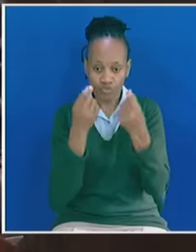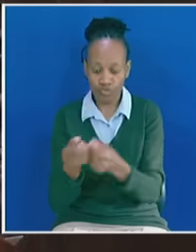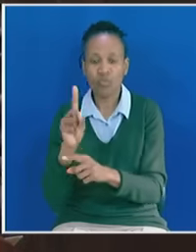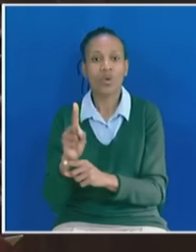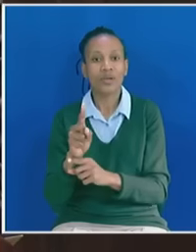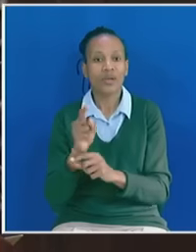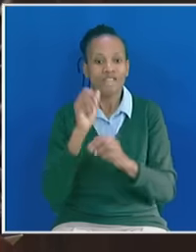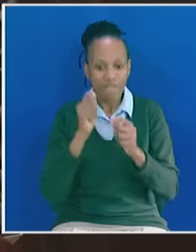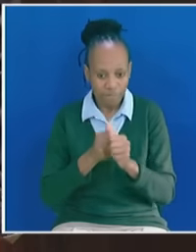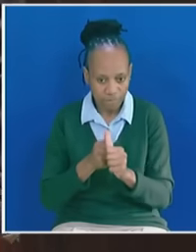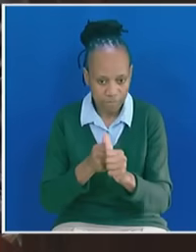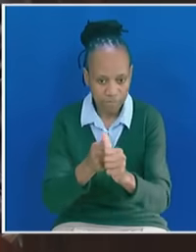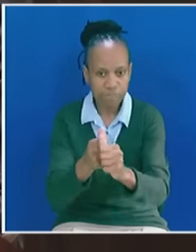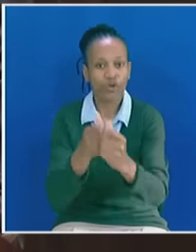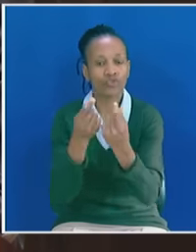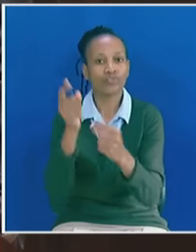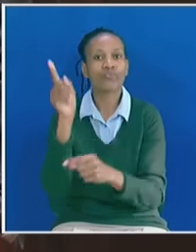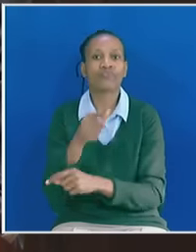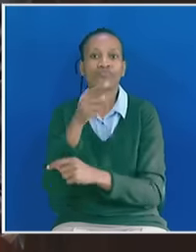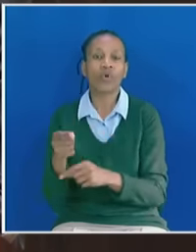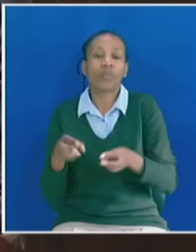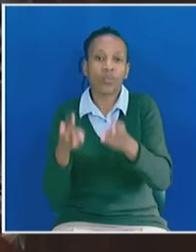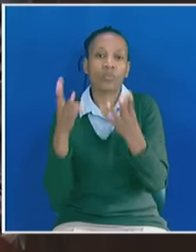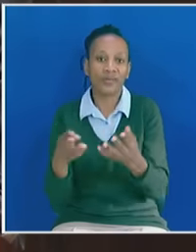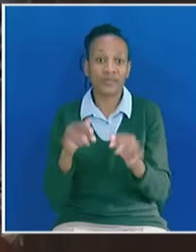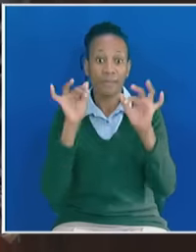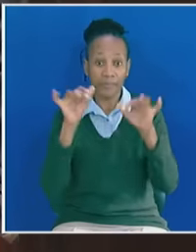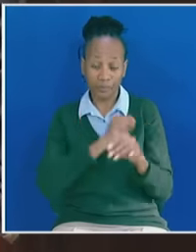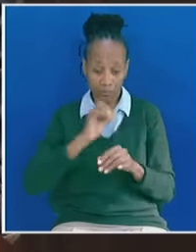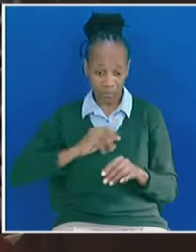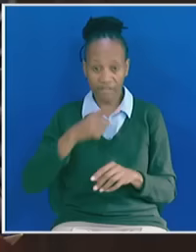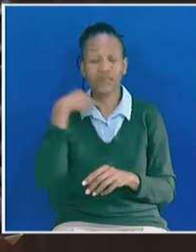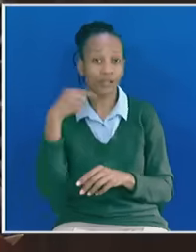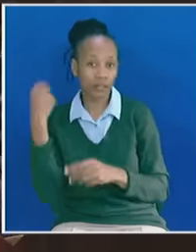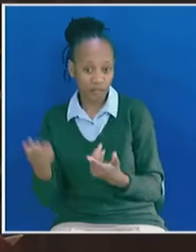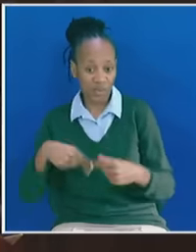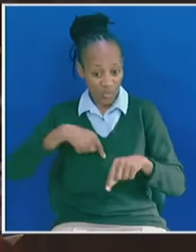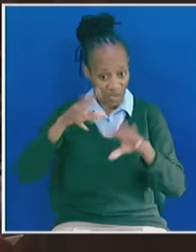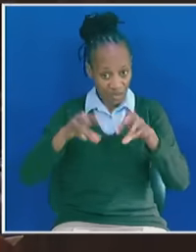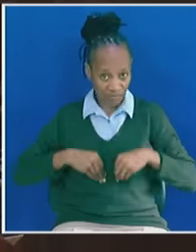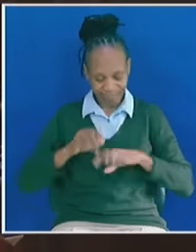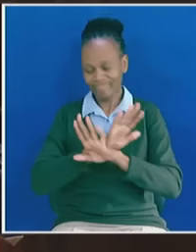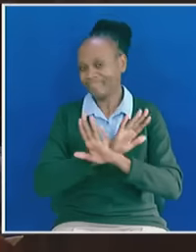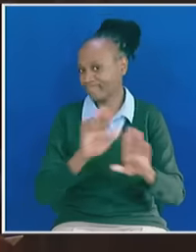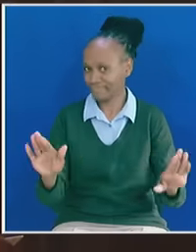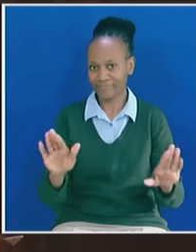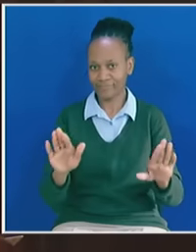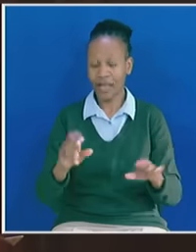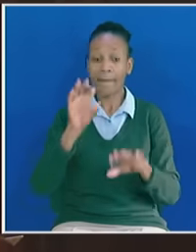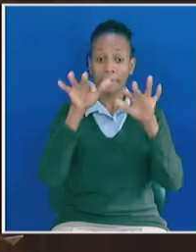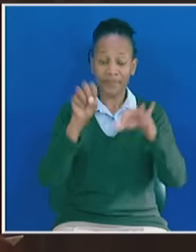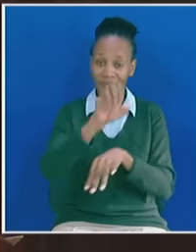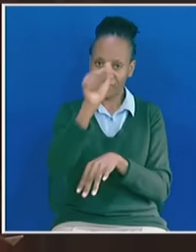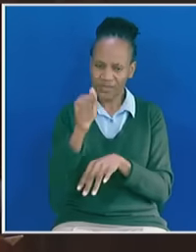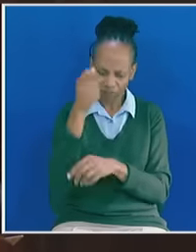impunity by killing members of our security agencies, and then we cannot agree to that. As South Africans, we should refuse to be